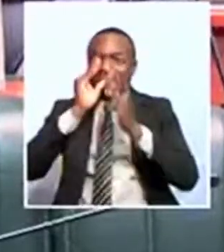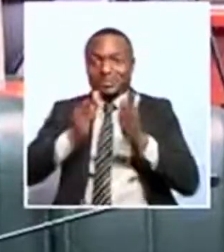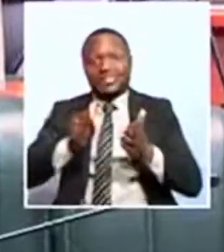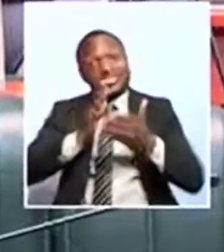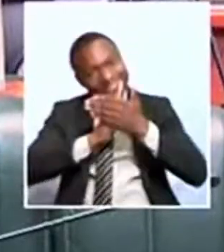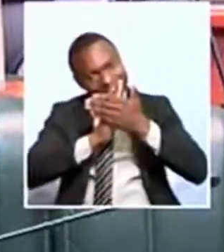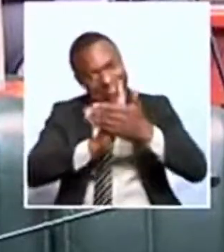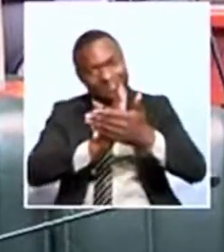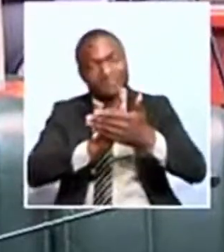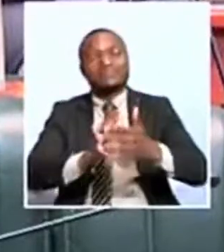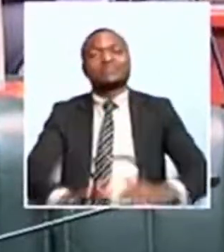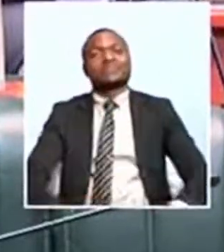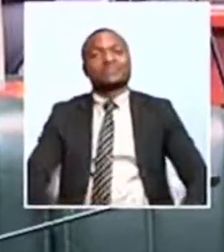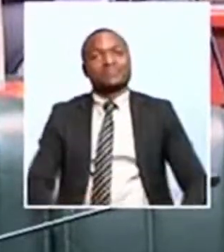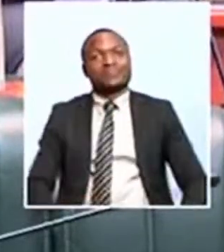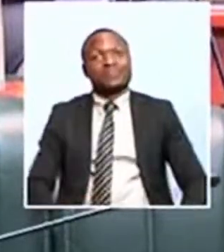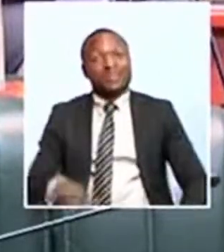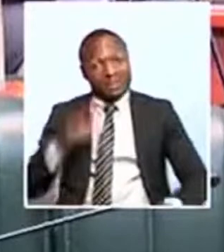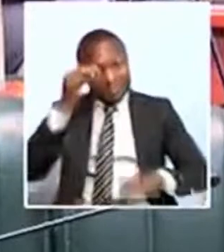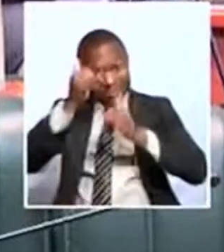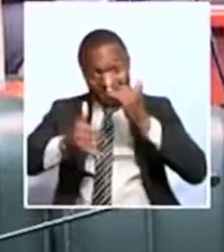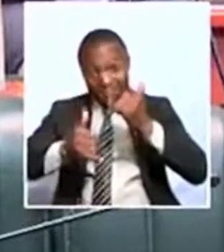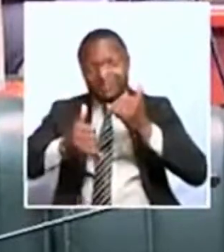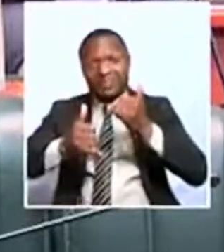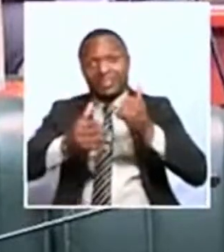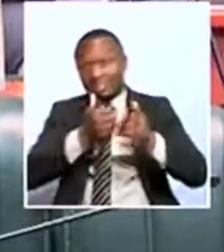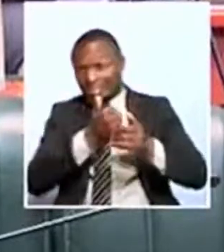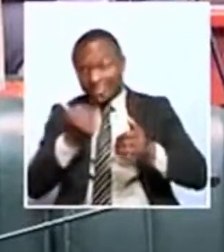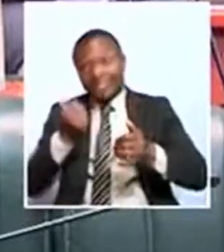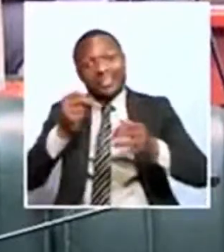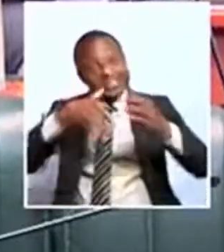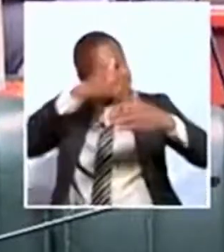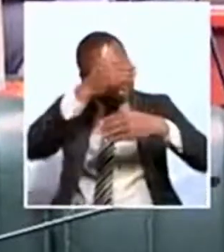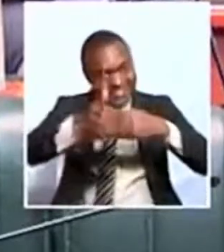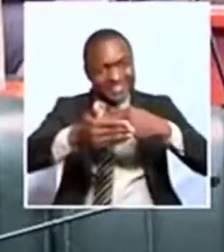guided. We'll finish the rest outside.